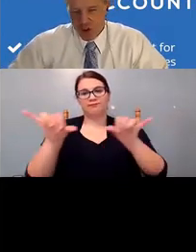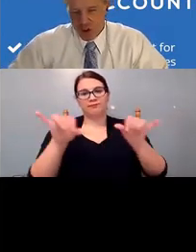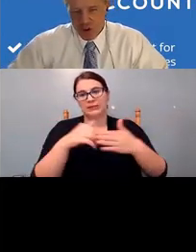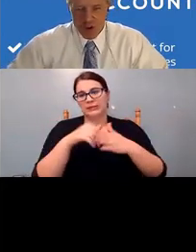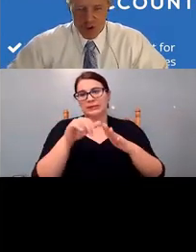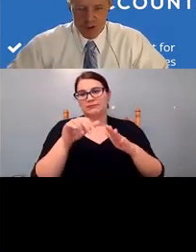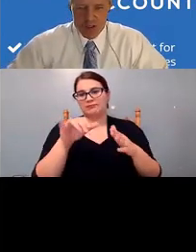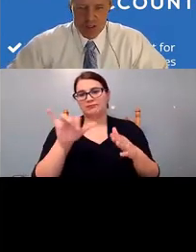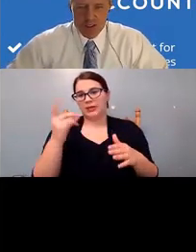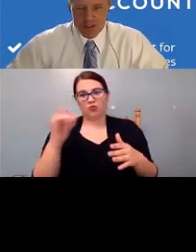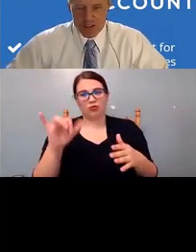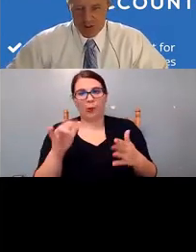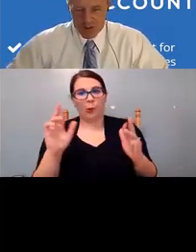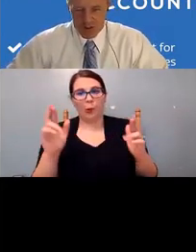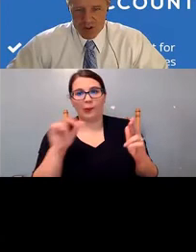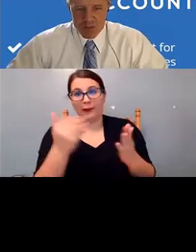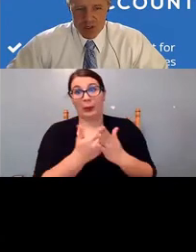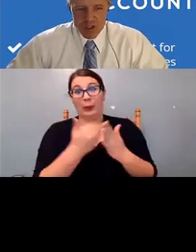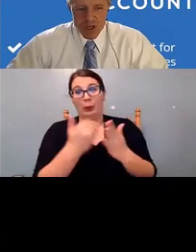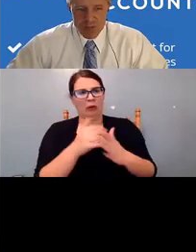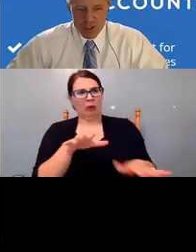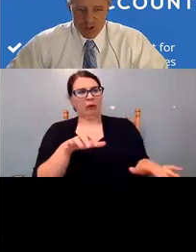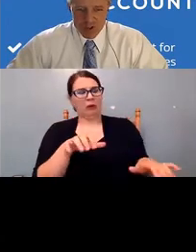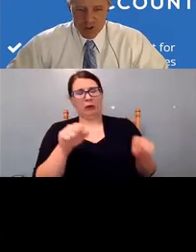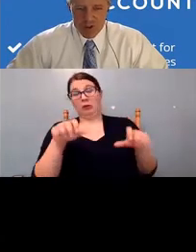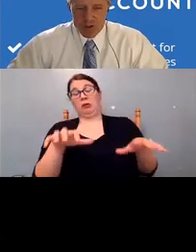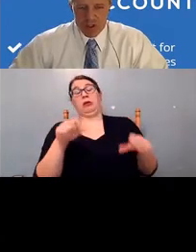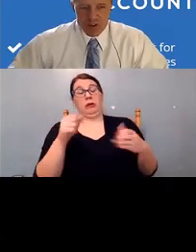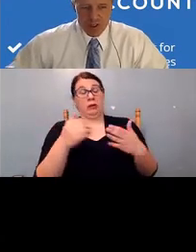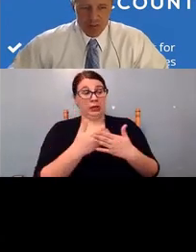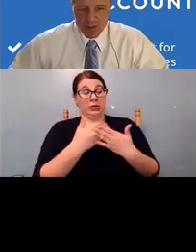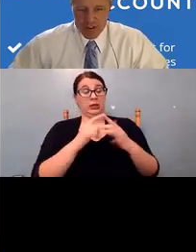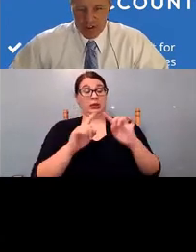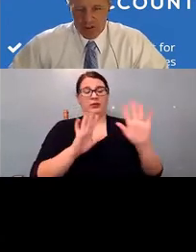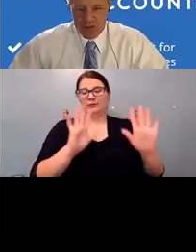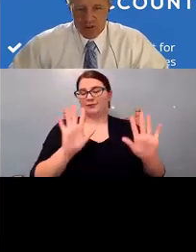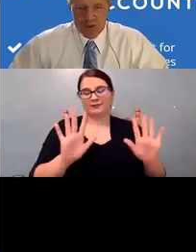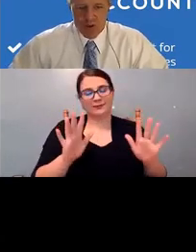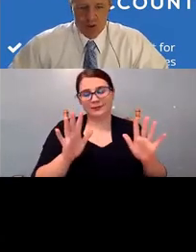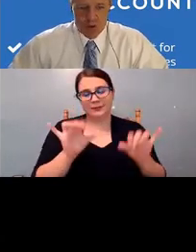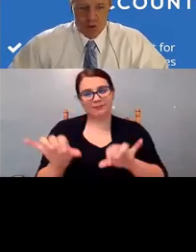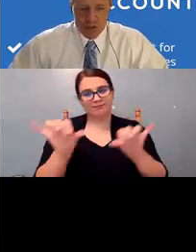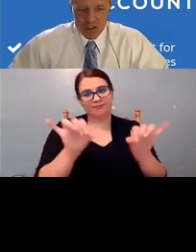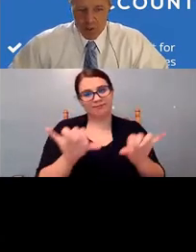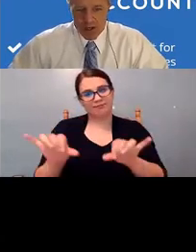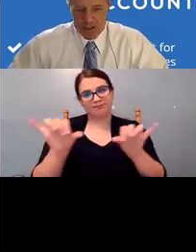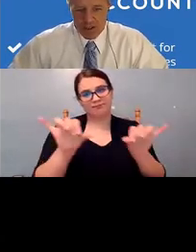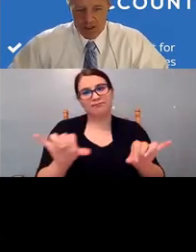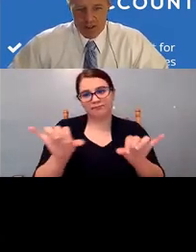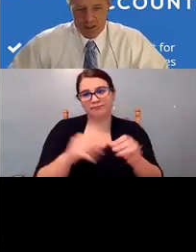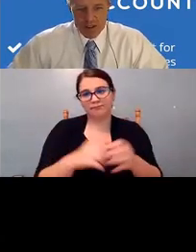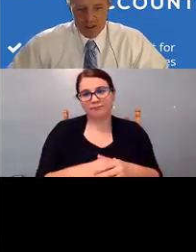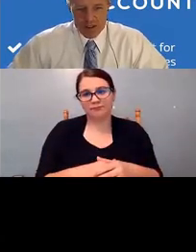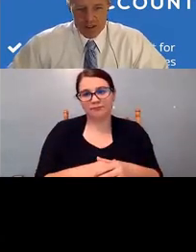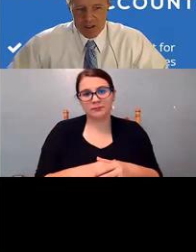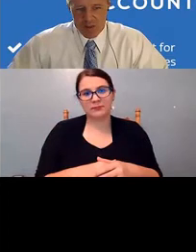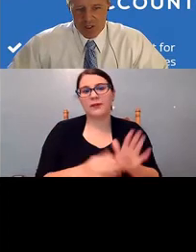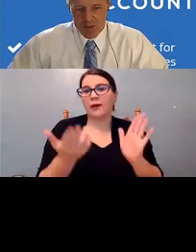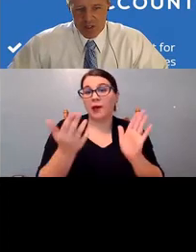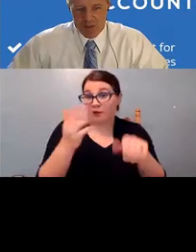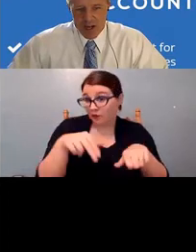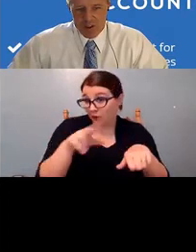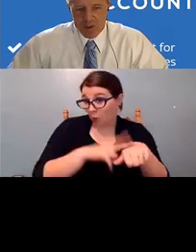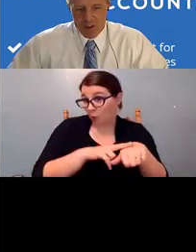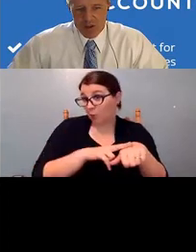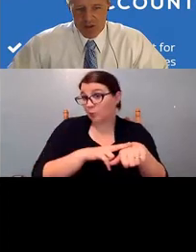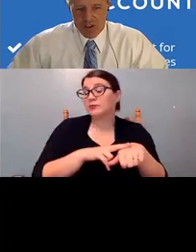anything new or different from what you might be used to in other types of systems. And of course, we'll do that twice in